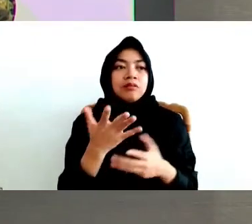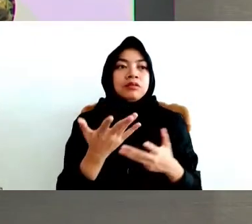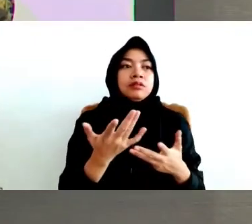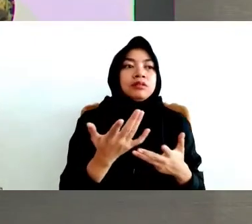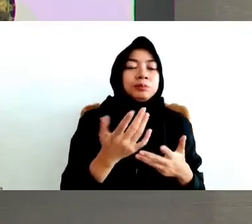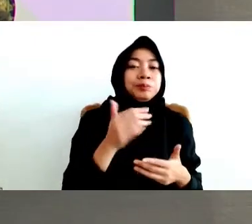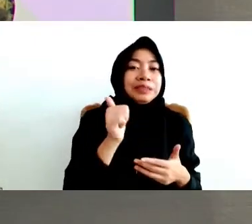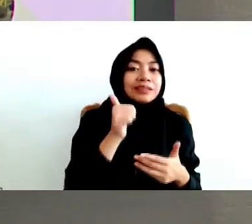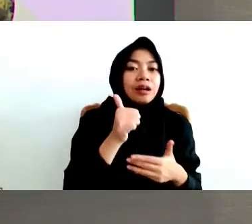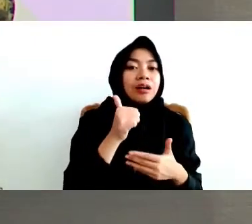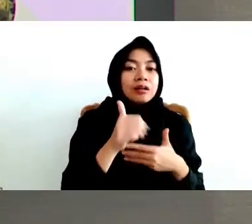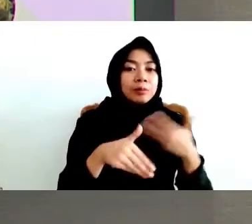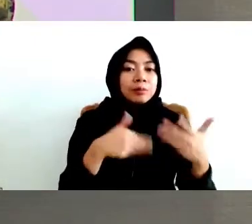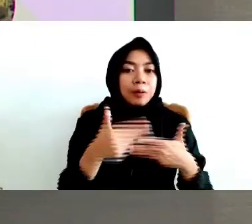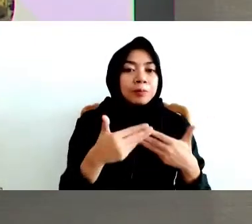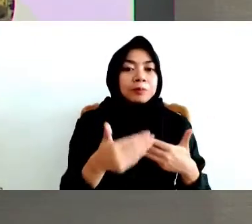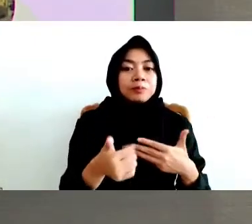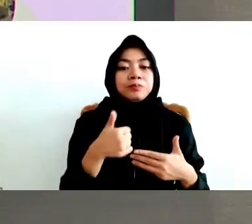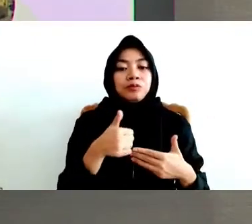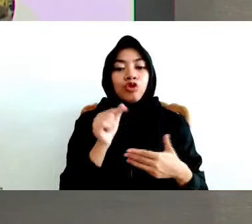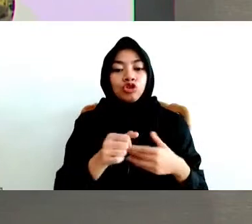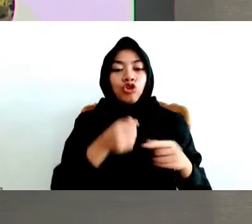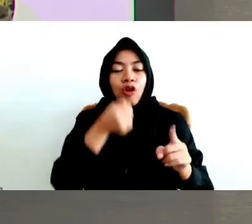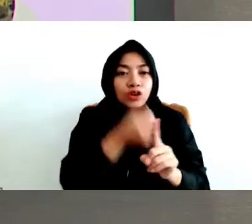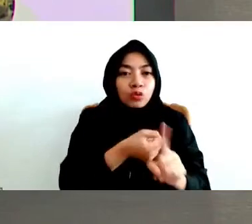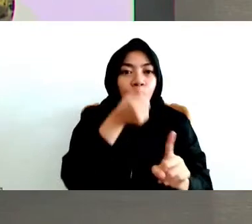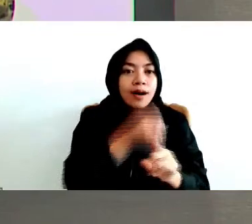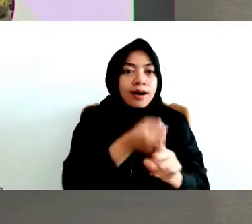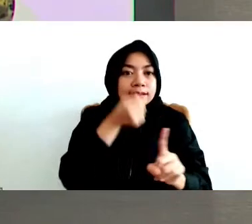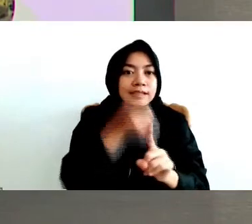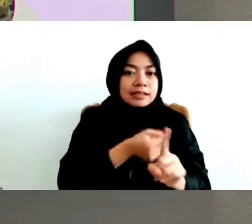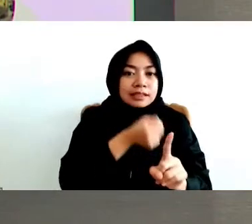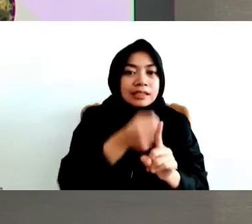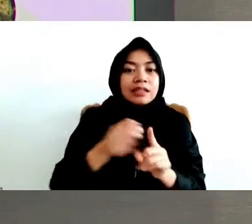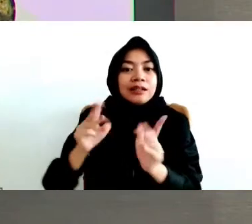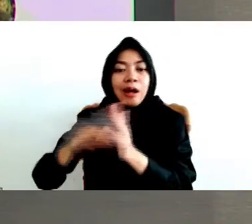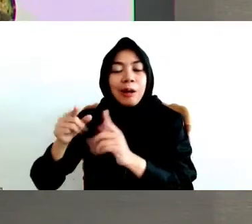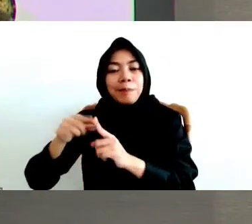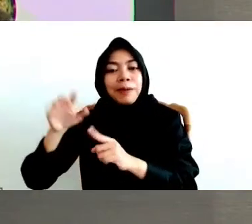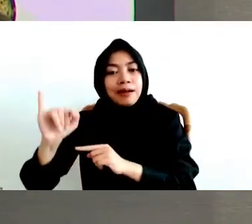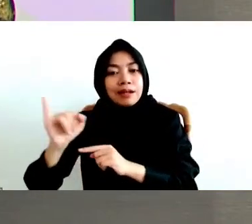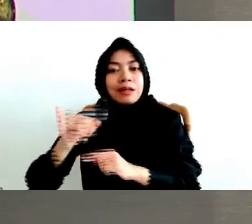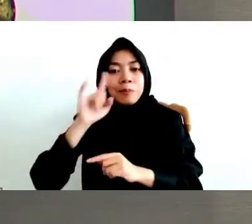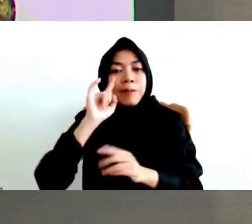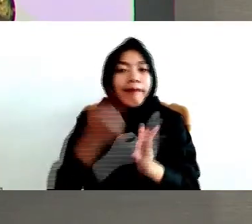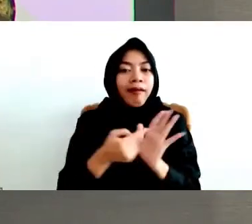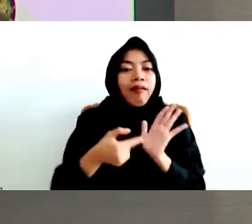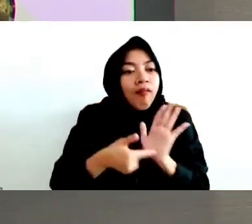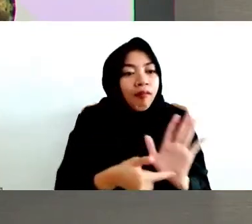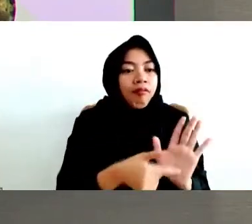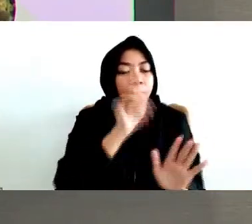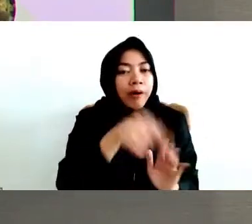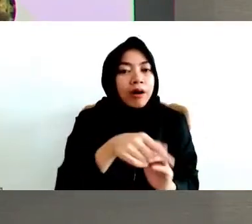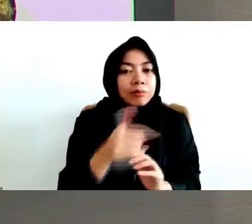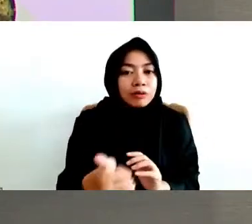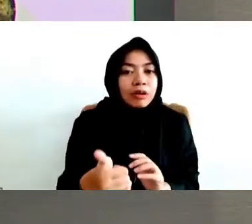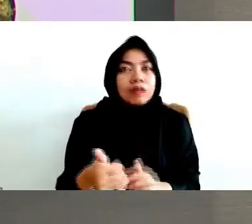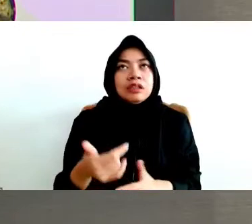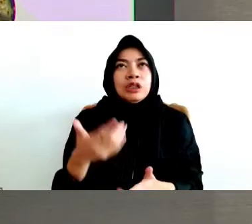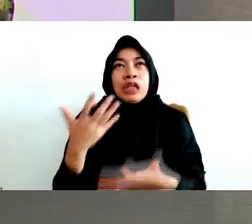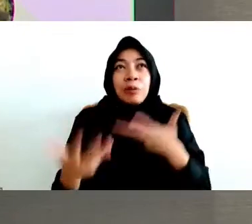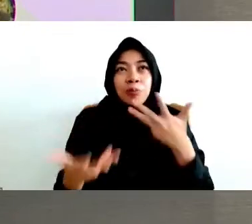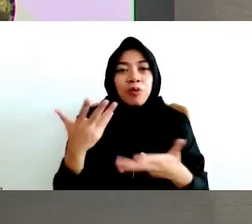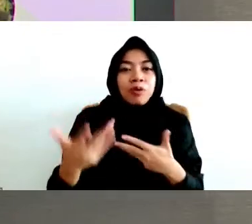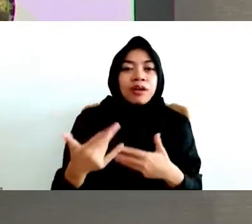the convincing and advocating the. I don't think that the central level will be an issue,